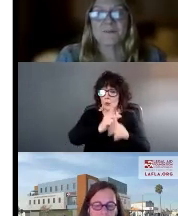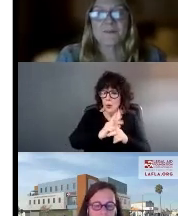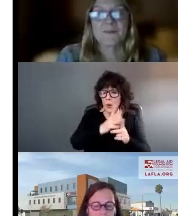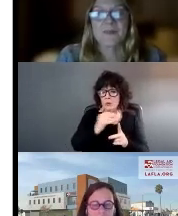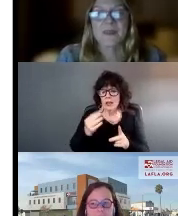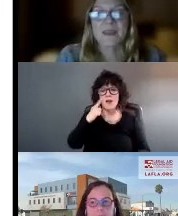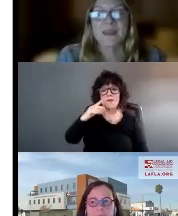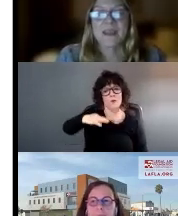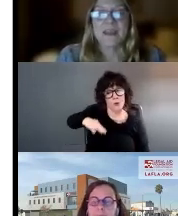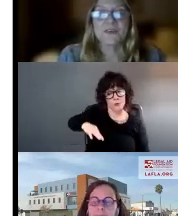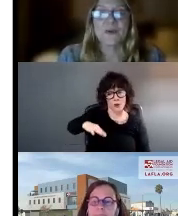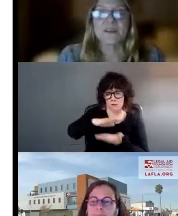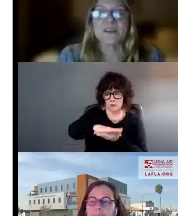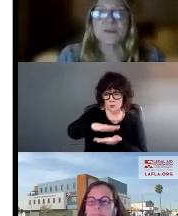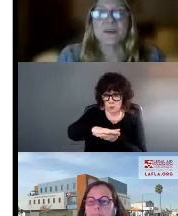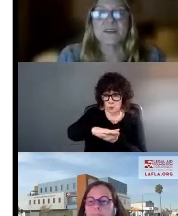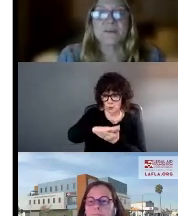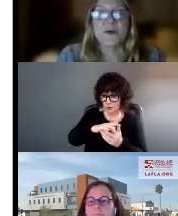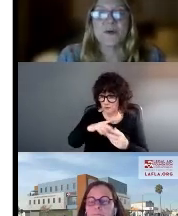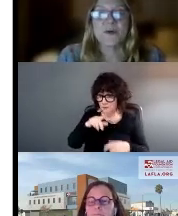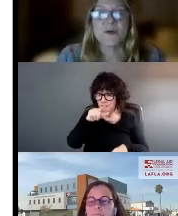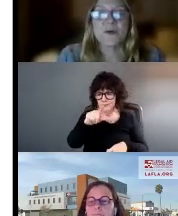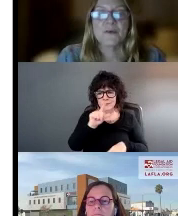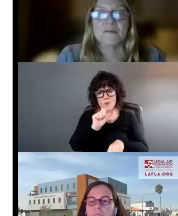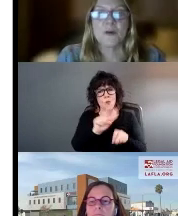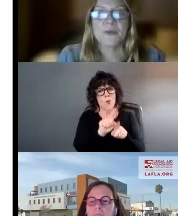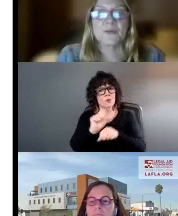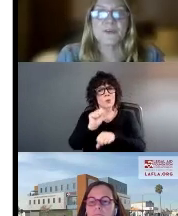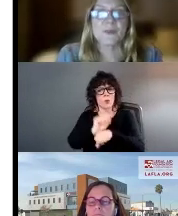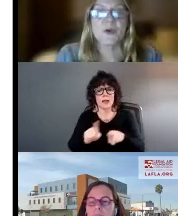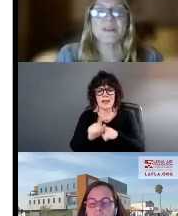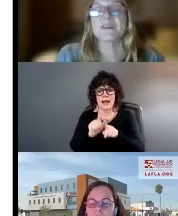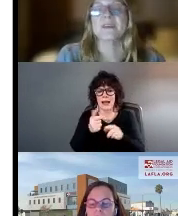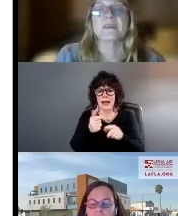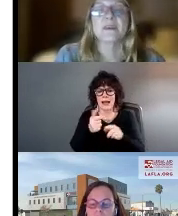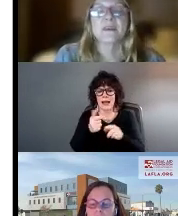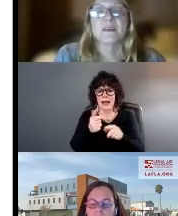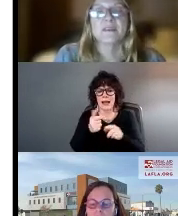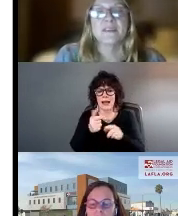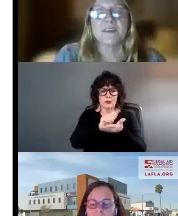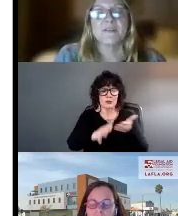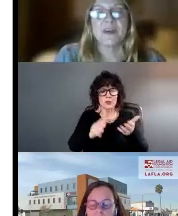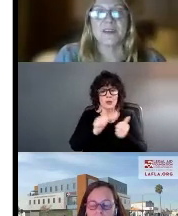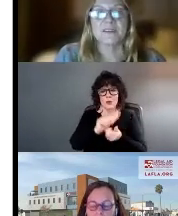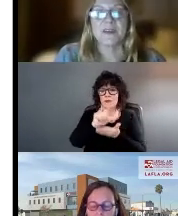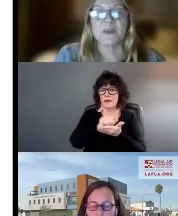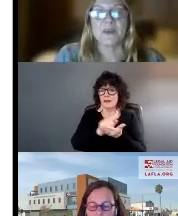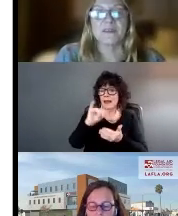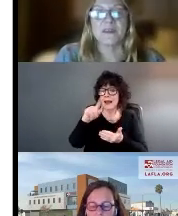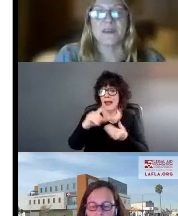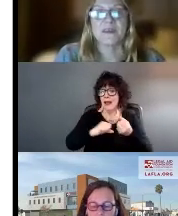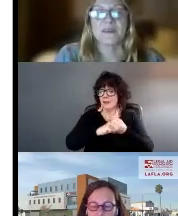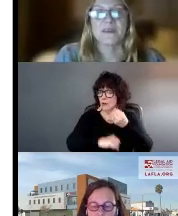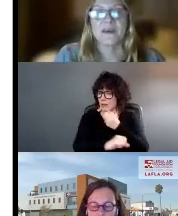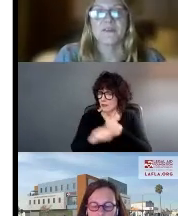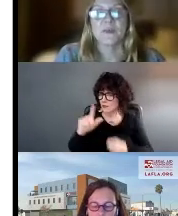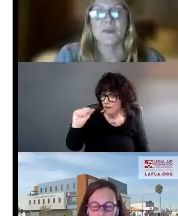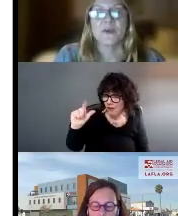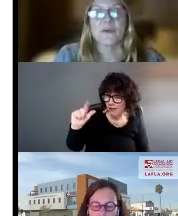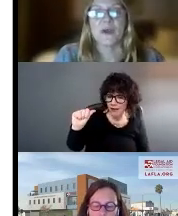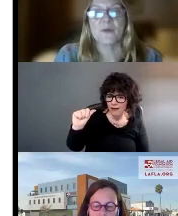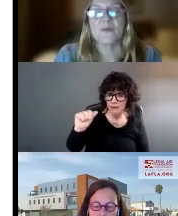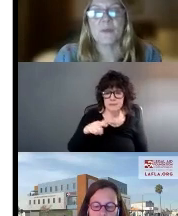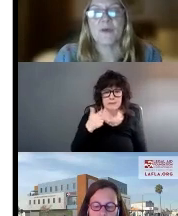Angeles. In 2024, Robyn was appointed to the advisory committee of